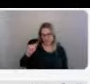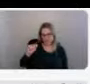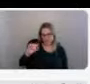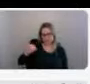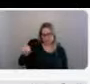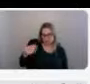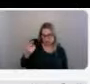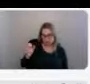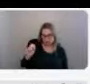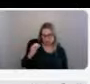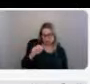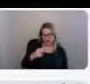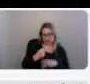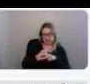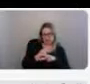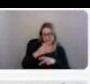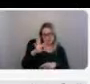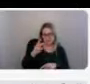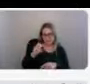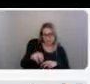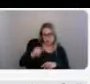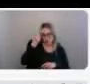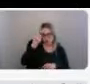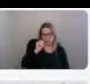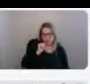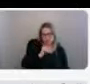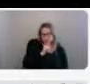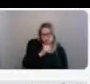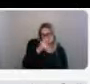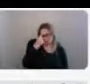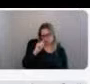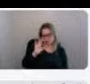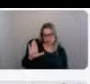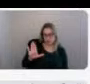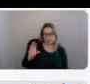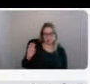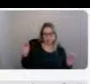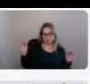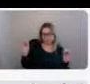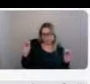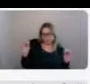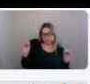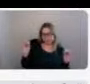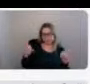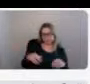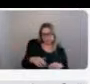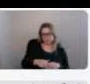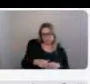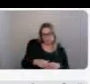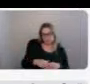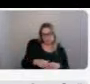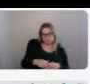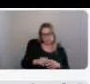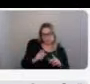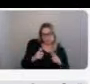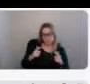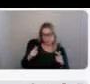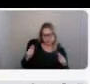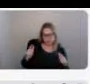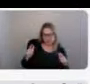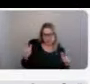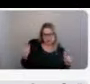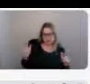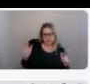40 in northern arizona where there are no linkages to that those areas